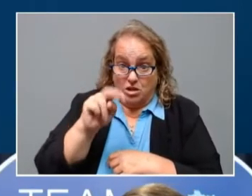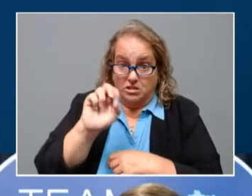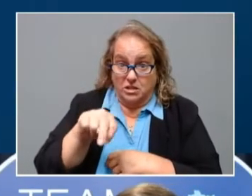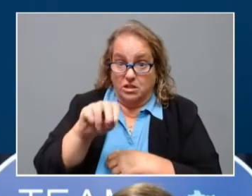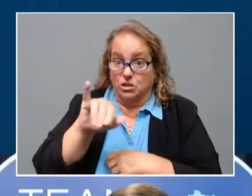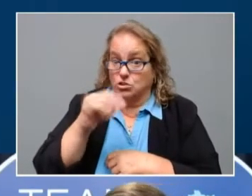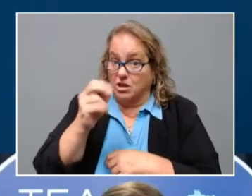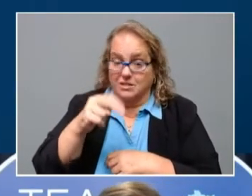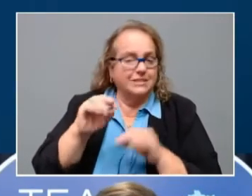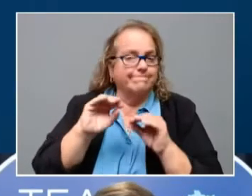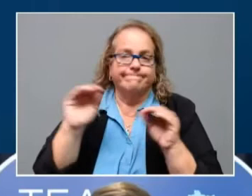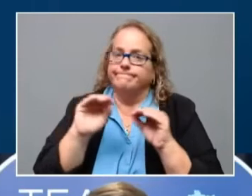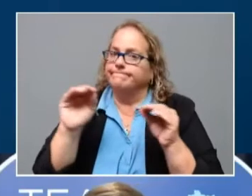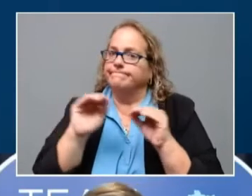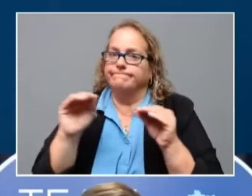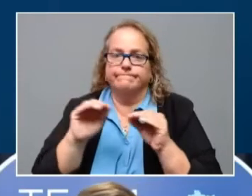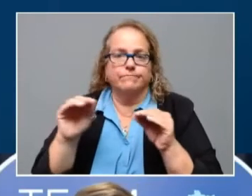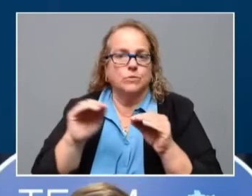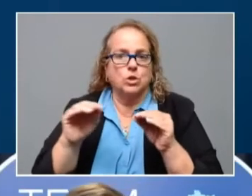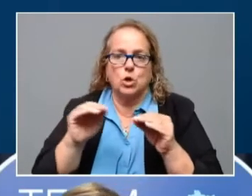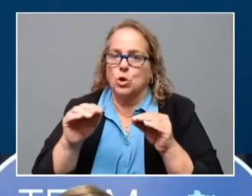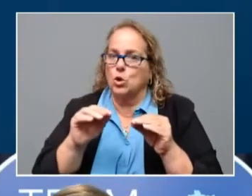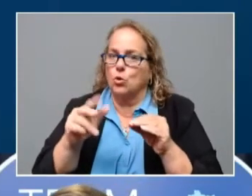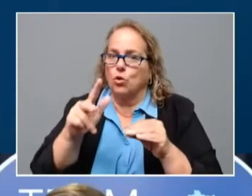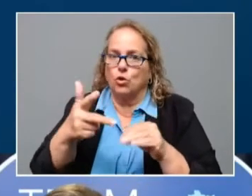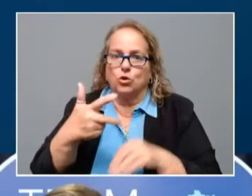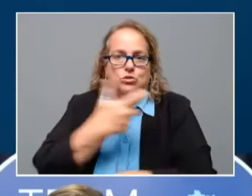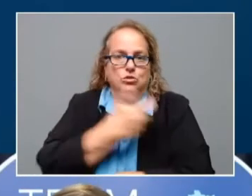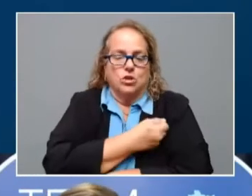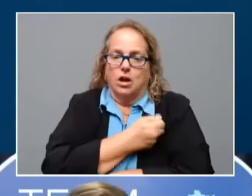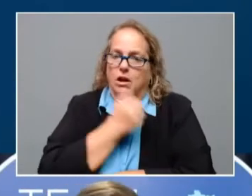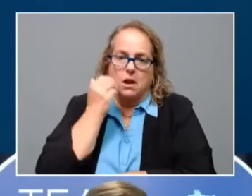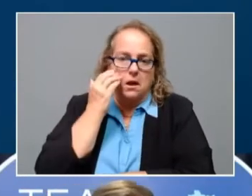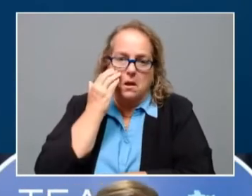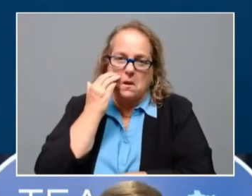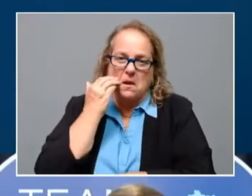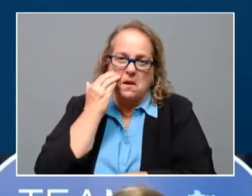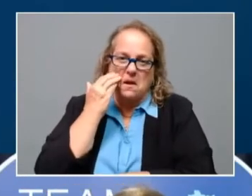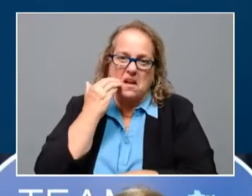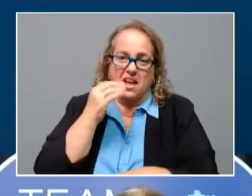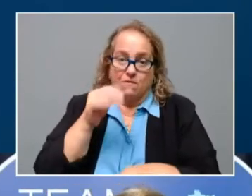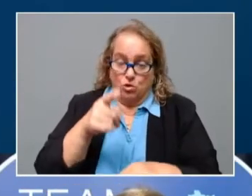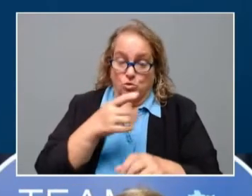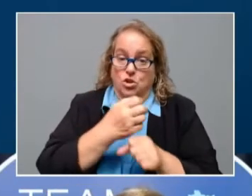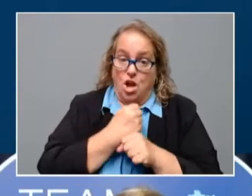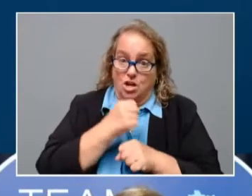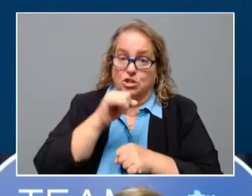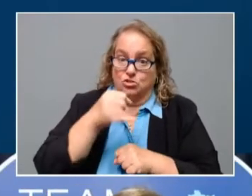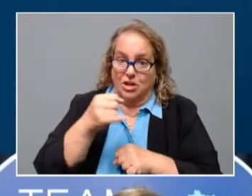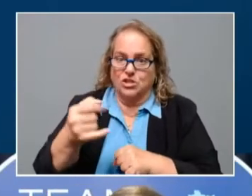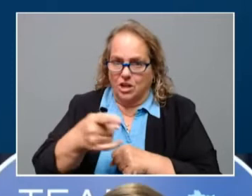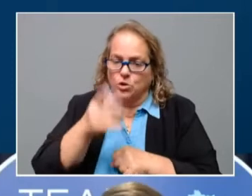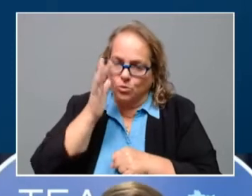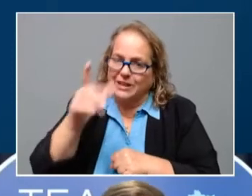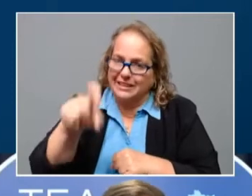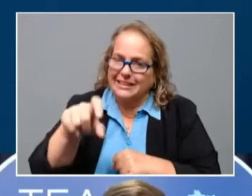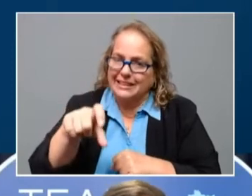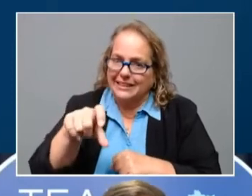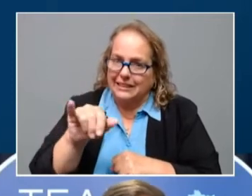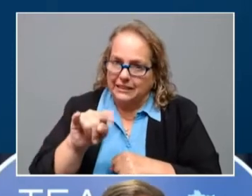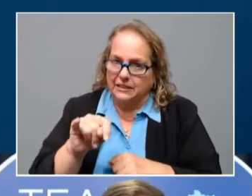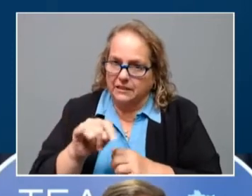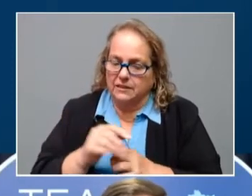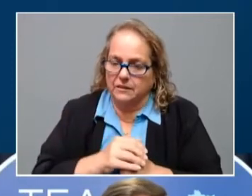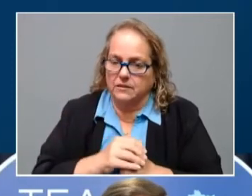now. They're working on it, and I believe that if you got J&J, you're going to need a booster. But we